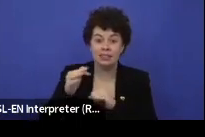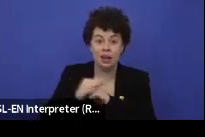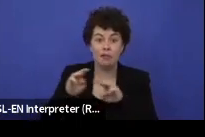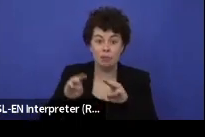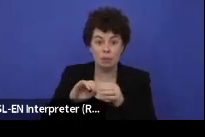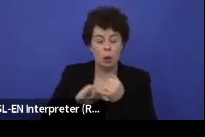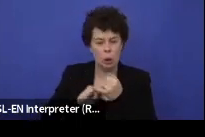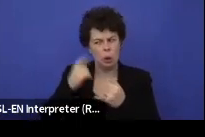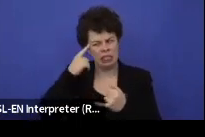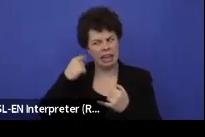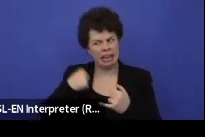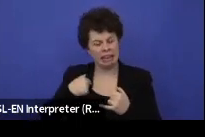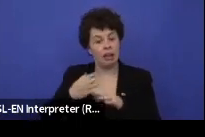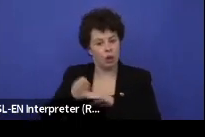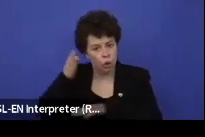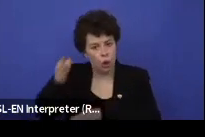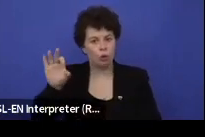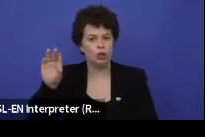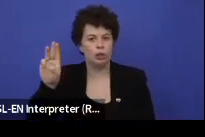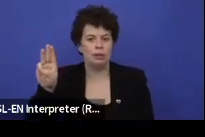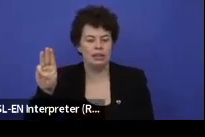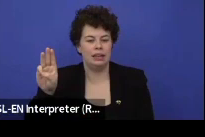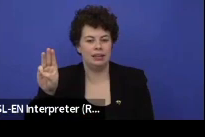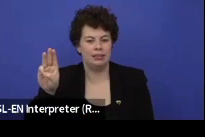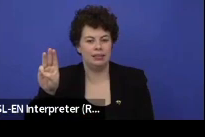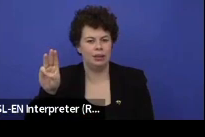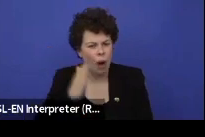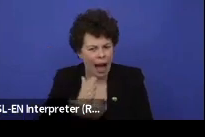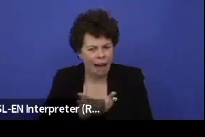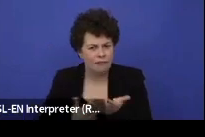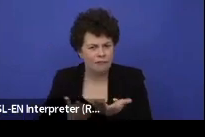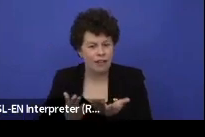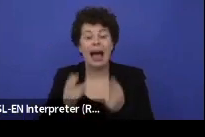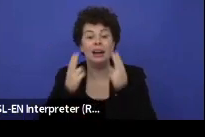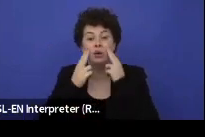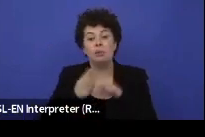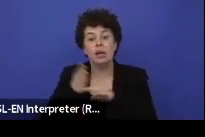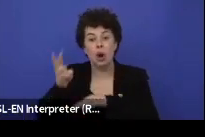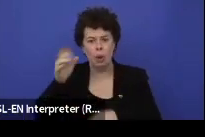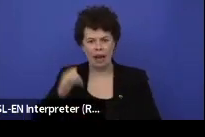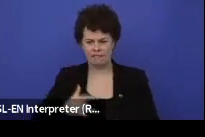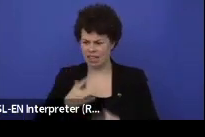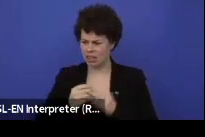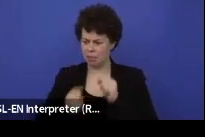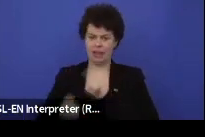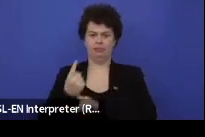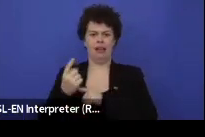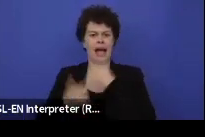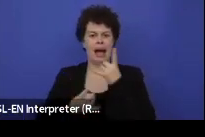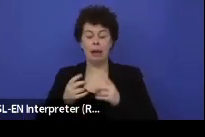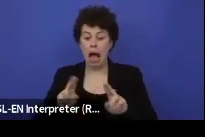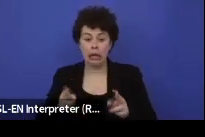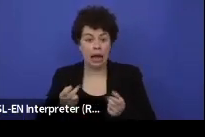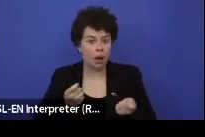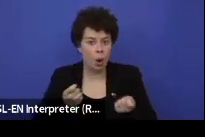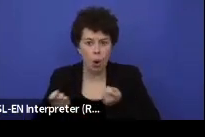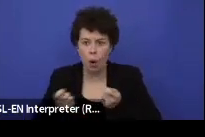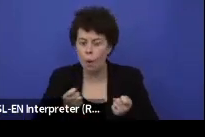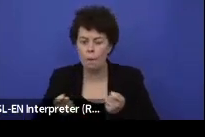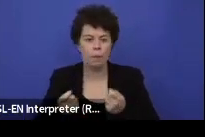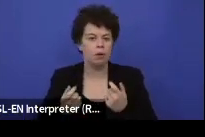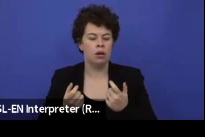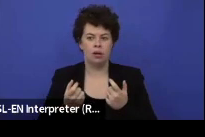GP. And typically it's because something's happened. They can no longer cope with whatever it